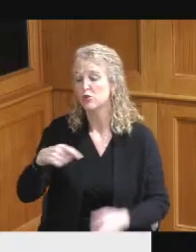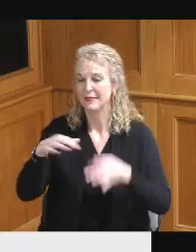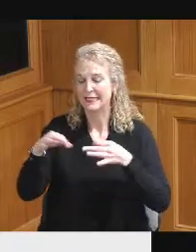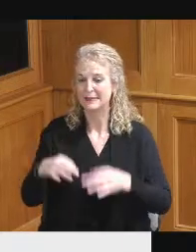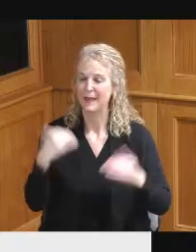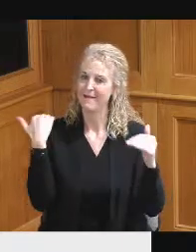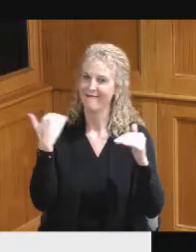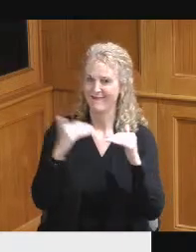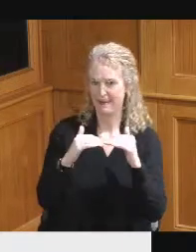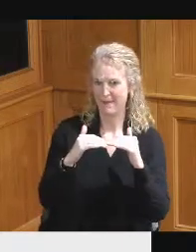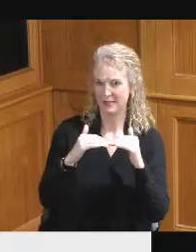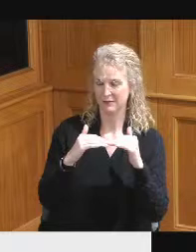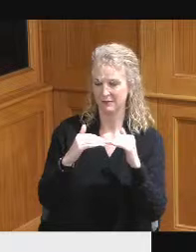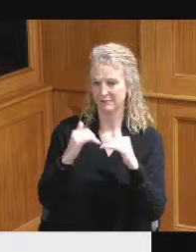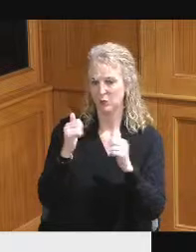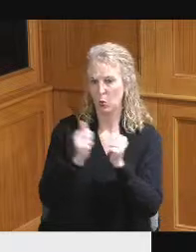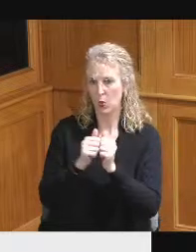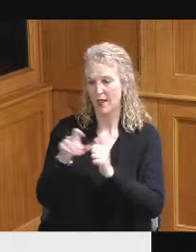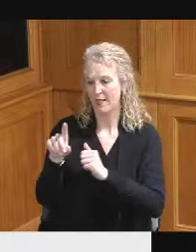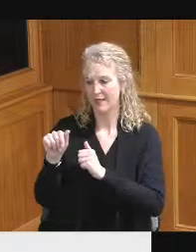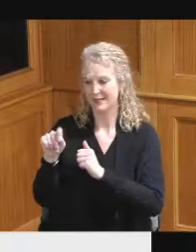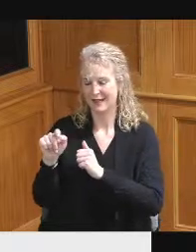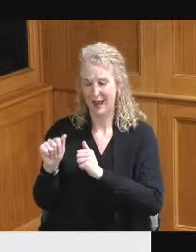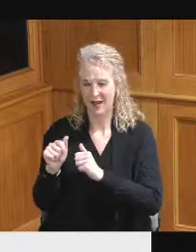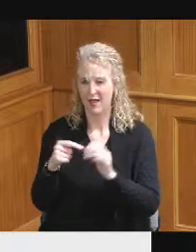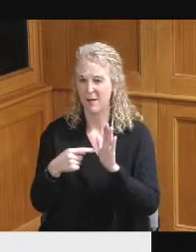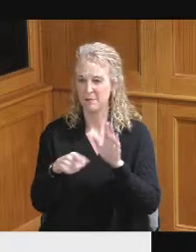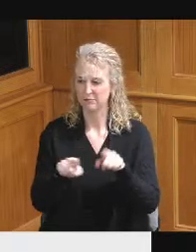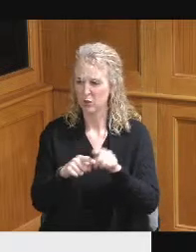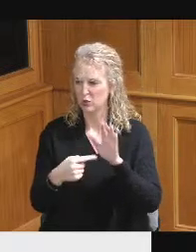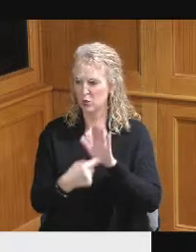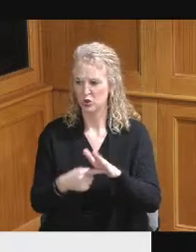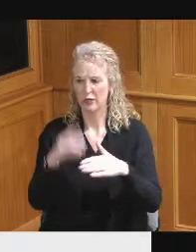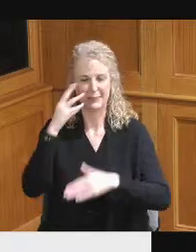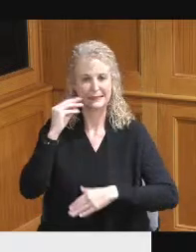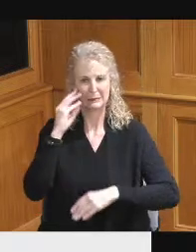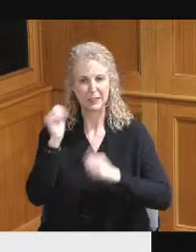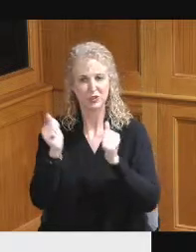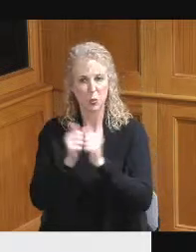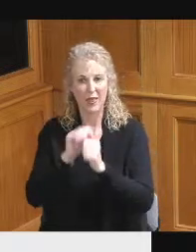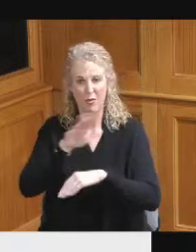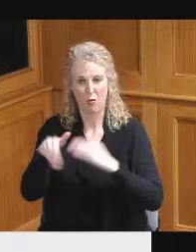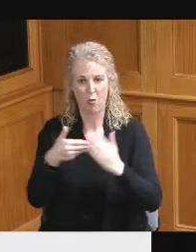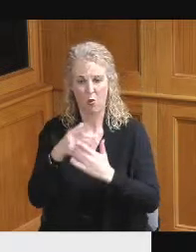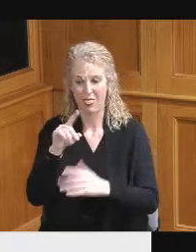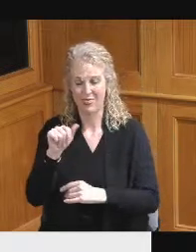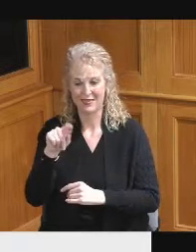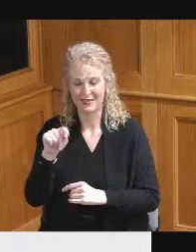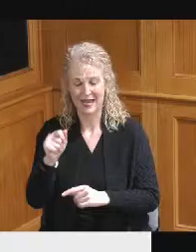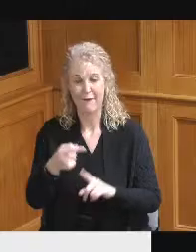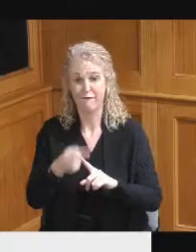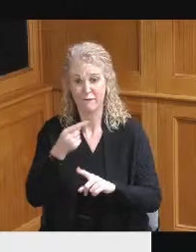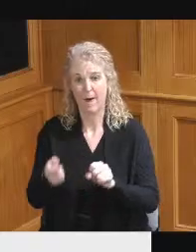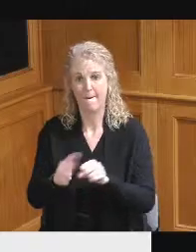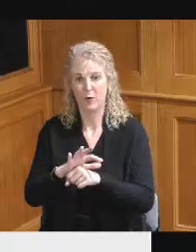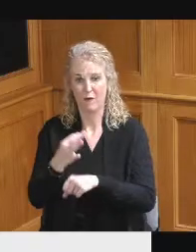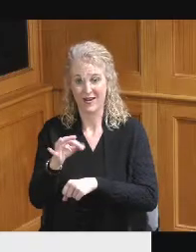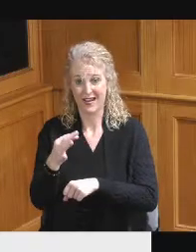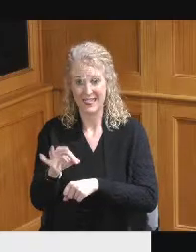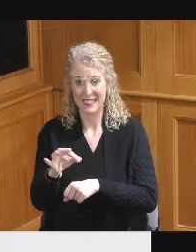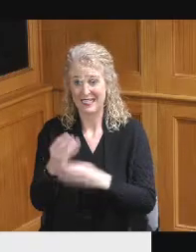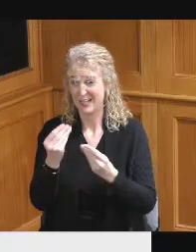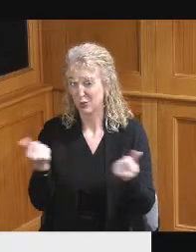and situational awareness experienced during COVID-19, and that solutions should be efficient, effective, timely,